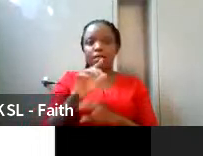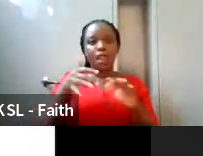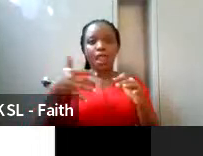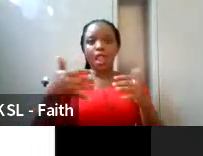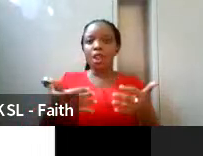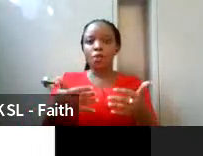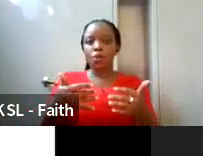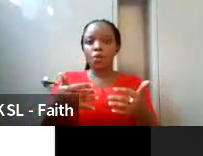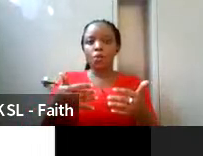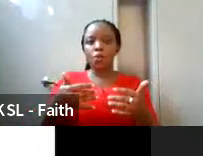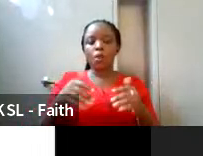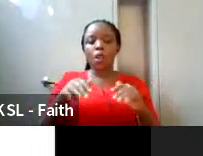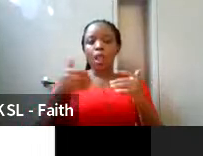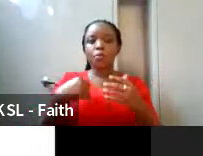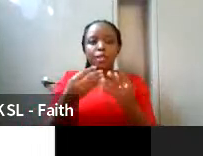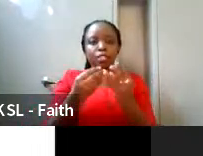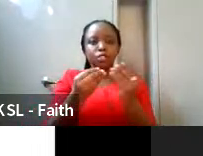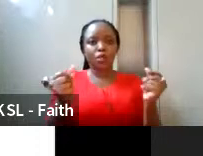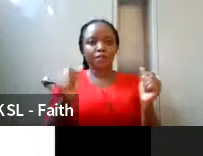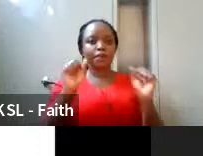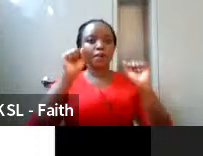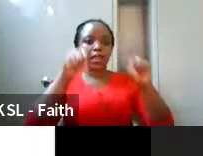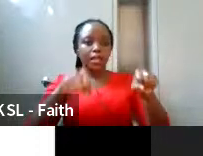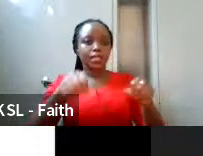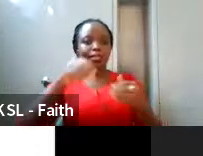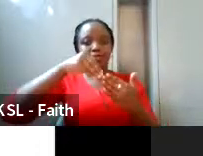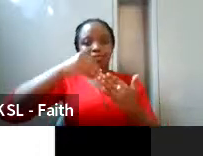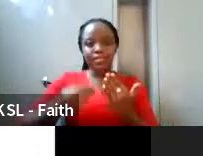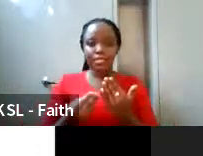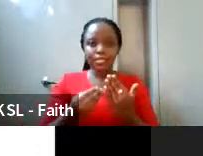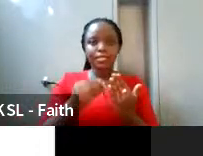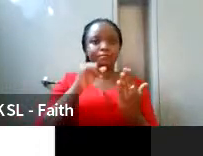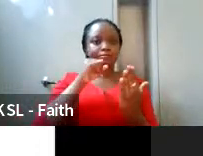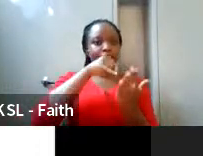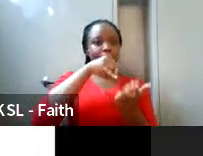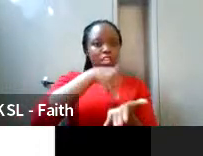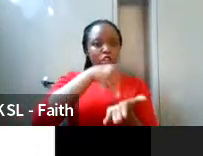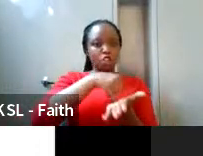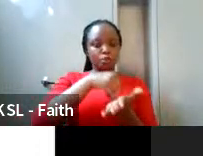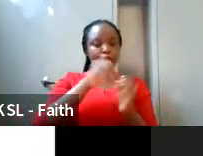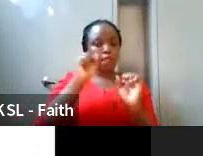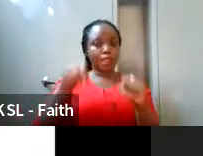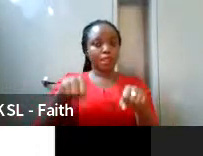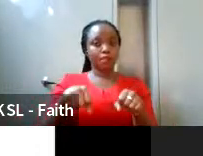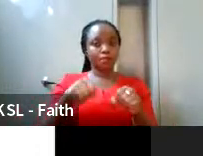we go about that? Can the receipts be credited?